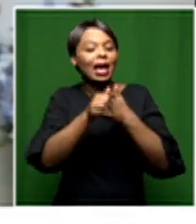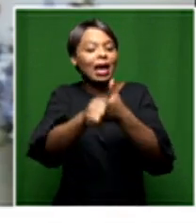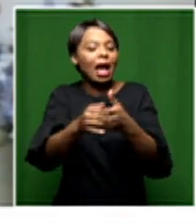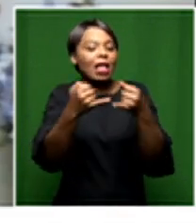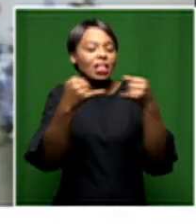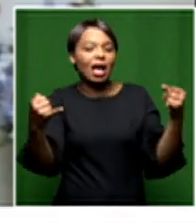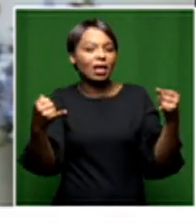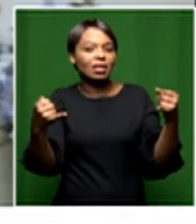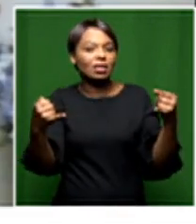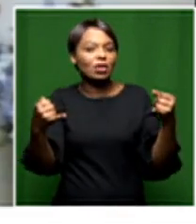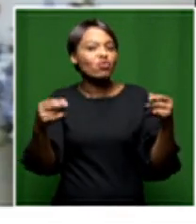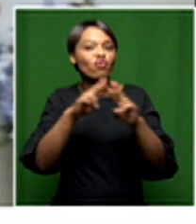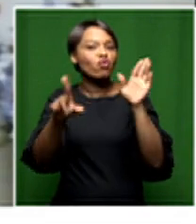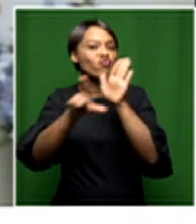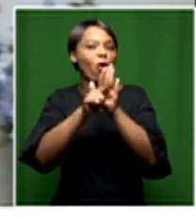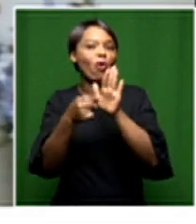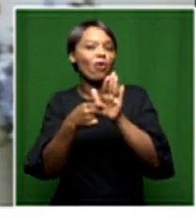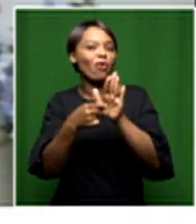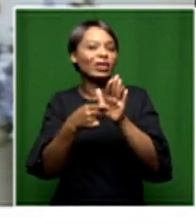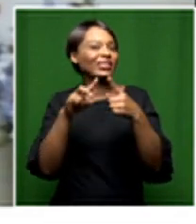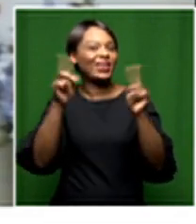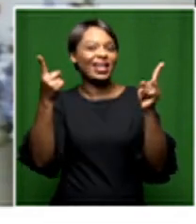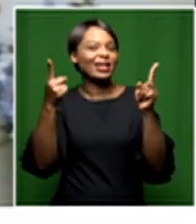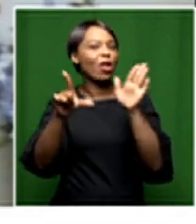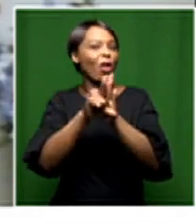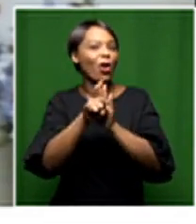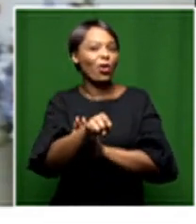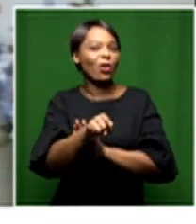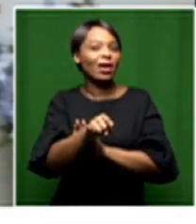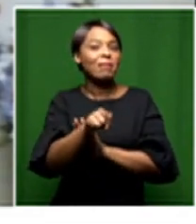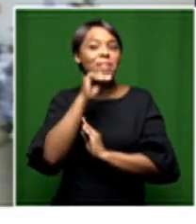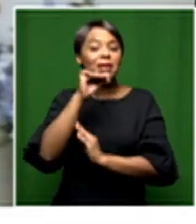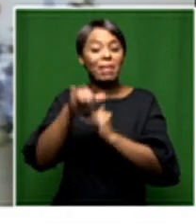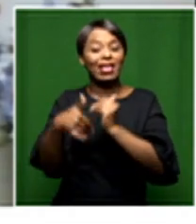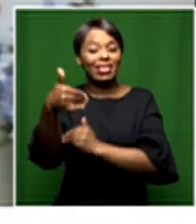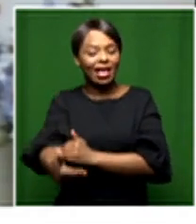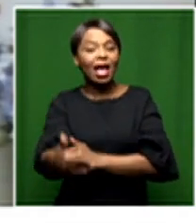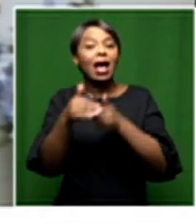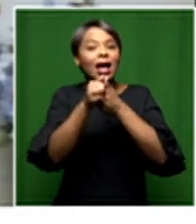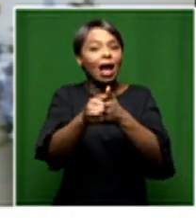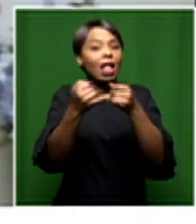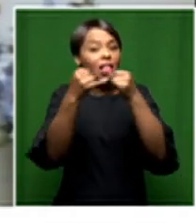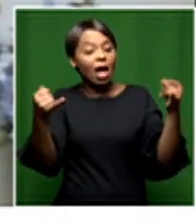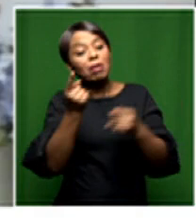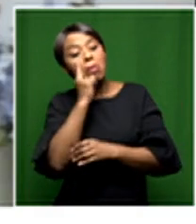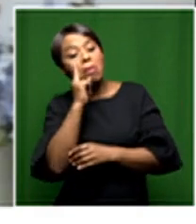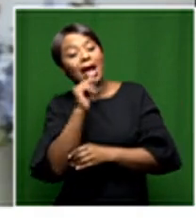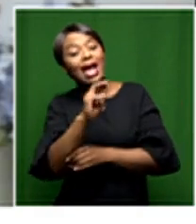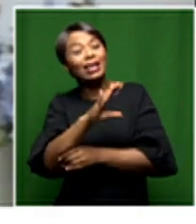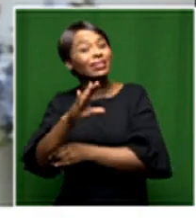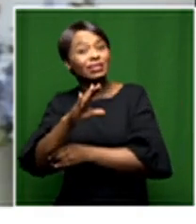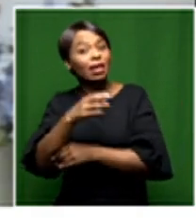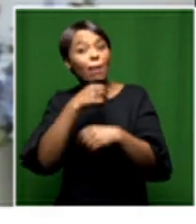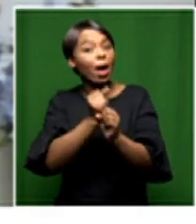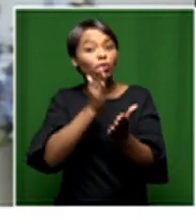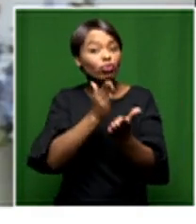new law. It says, but then end of next month, these guidelines really come into the place, and ANC wants to make sure